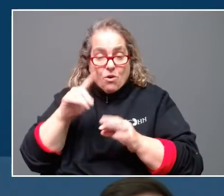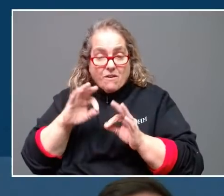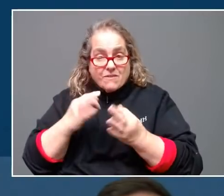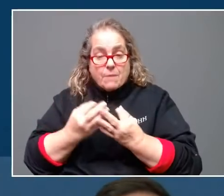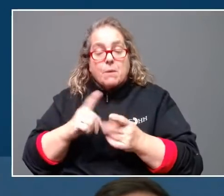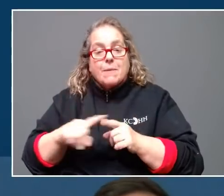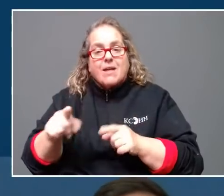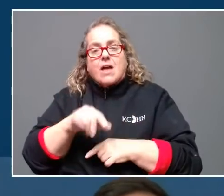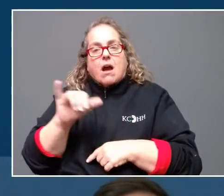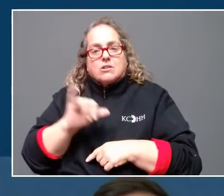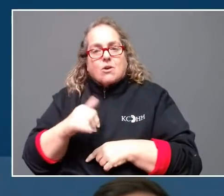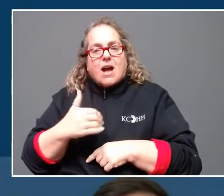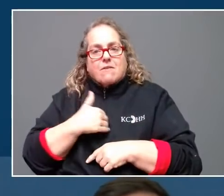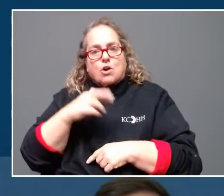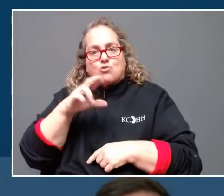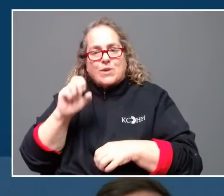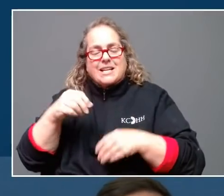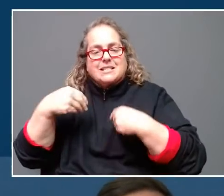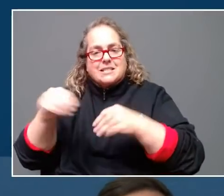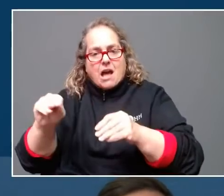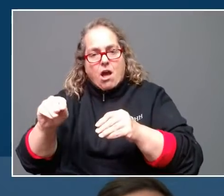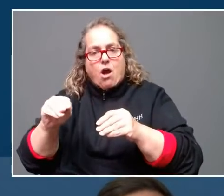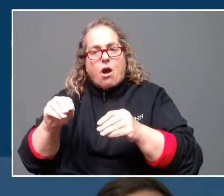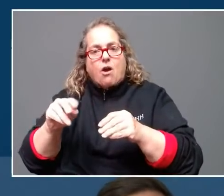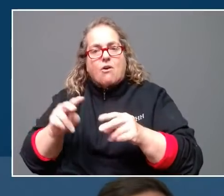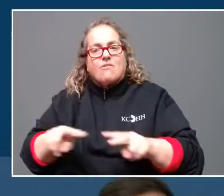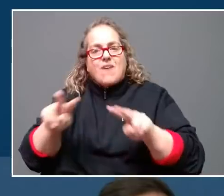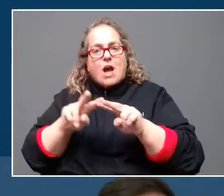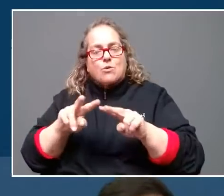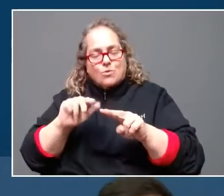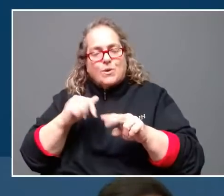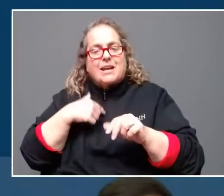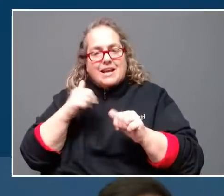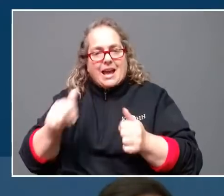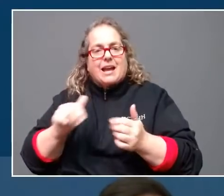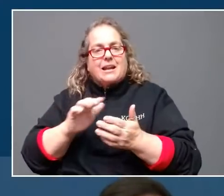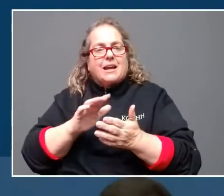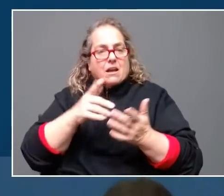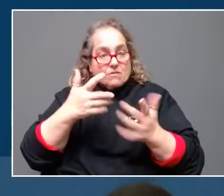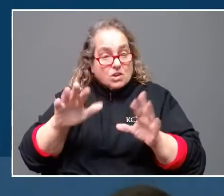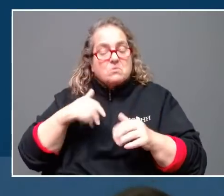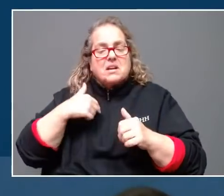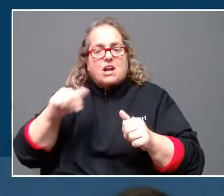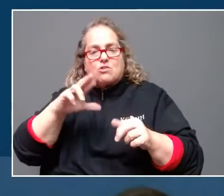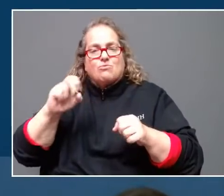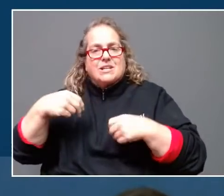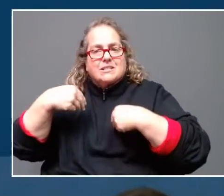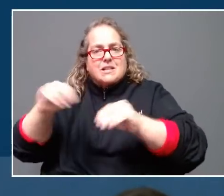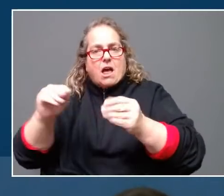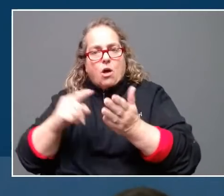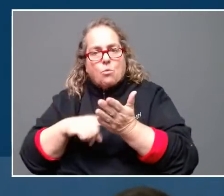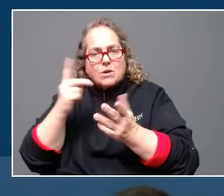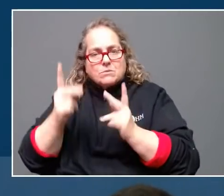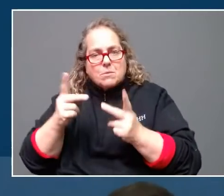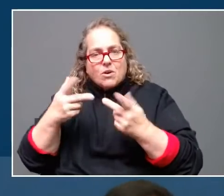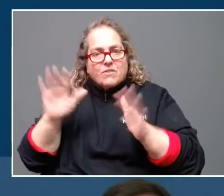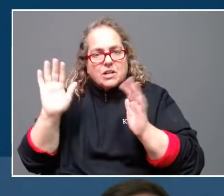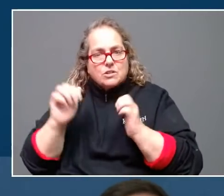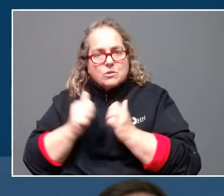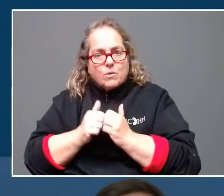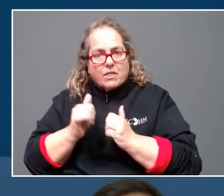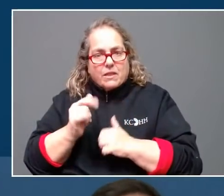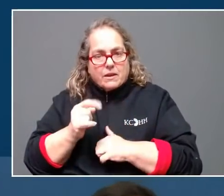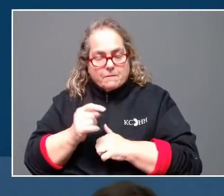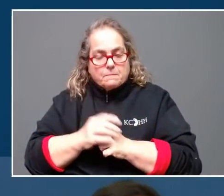a resale market value, and we will be able to clear them out once people can return to their home. We